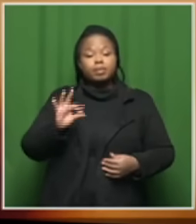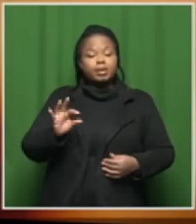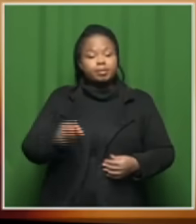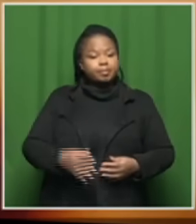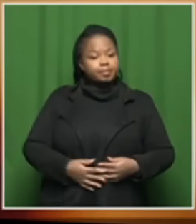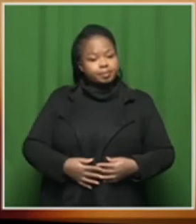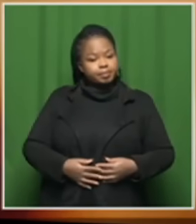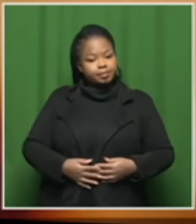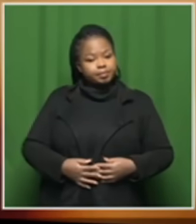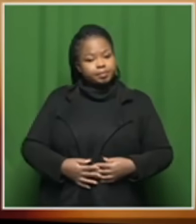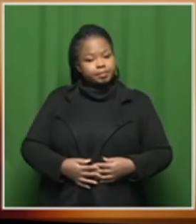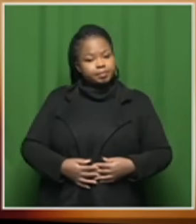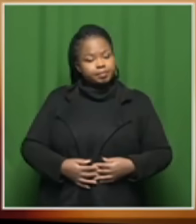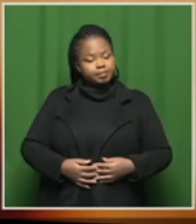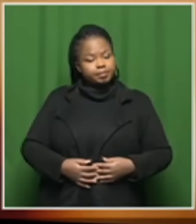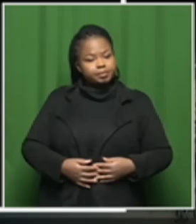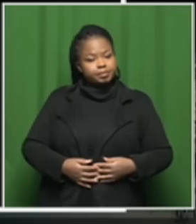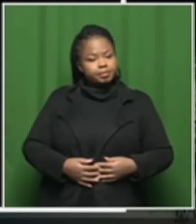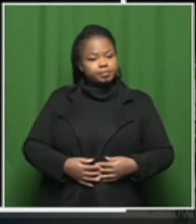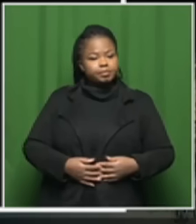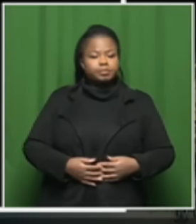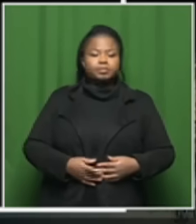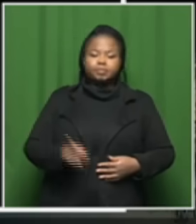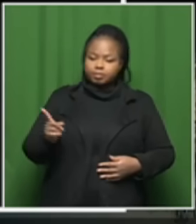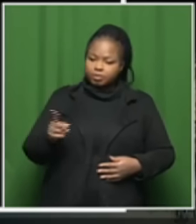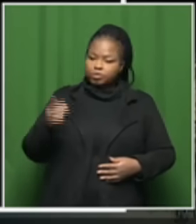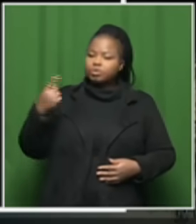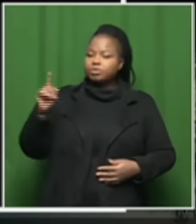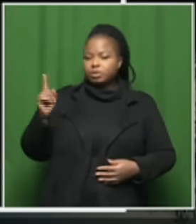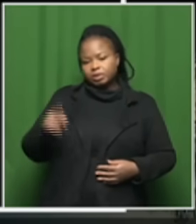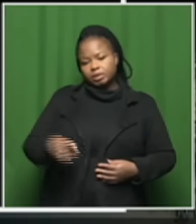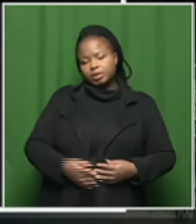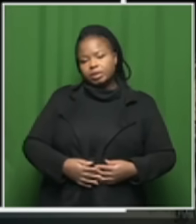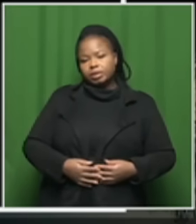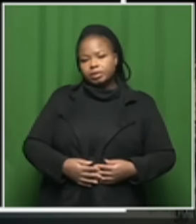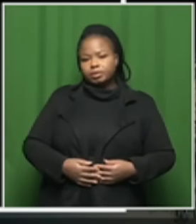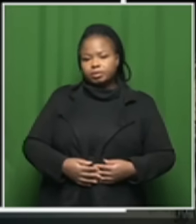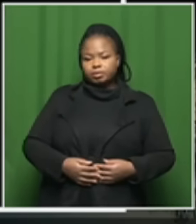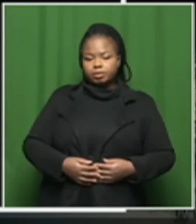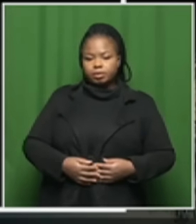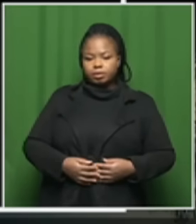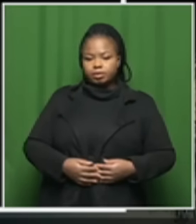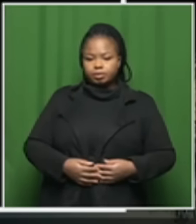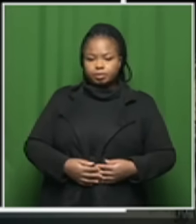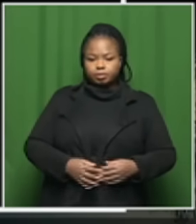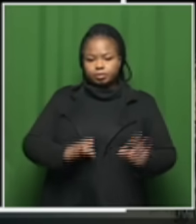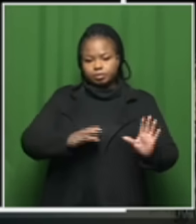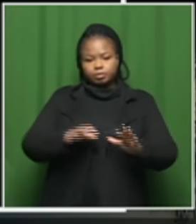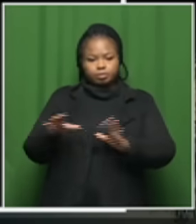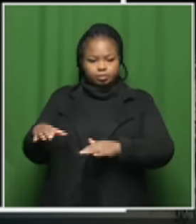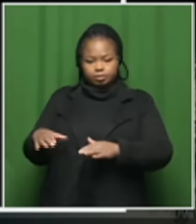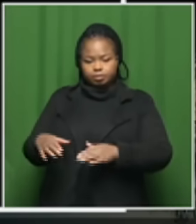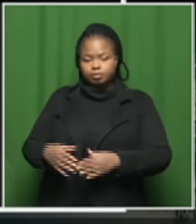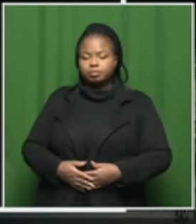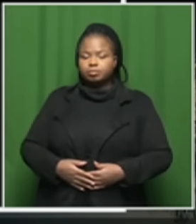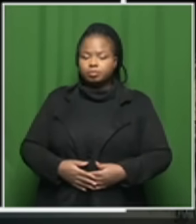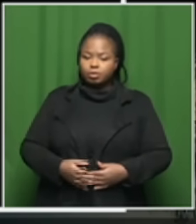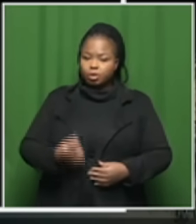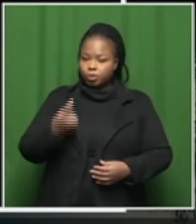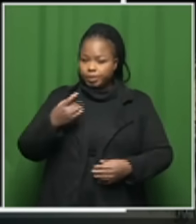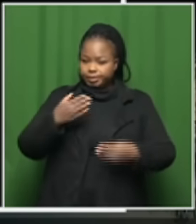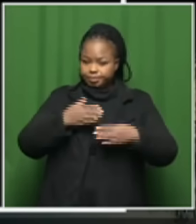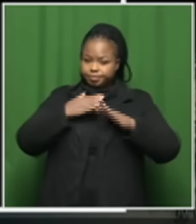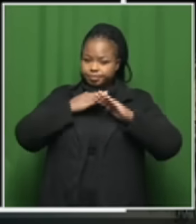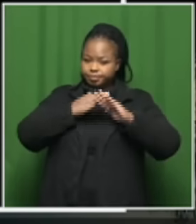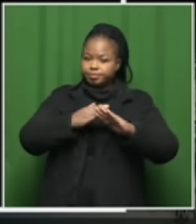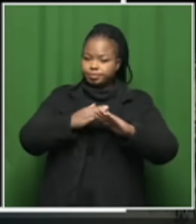affected. Well, as you pointed out, there are 2 groups. One is restrictions. You've mentioned